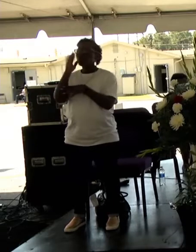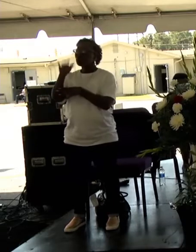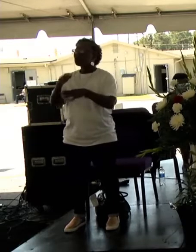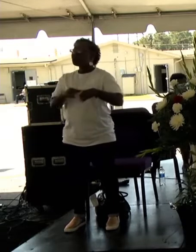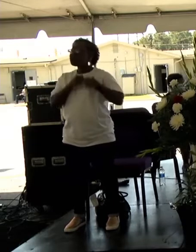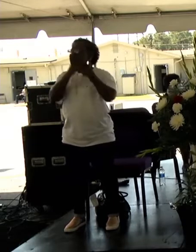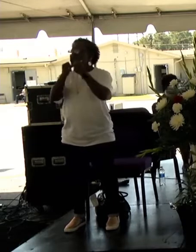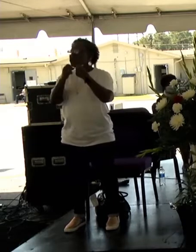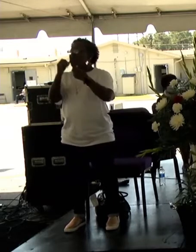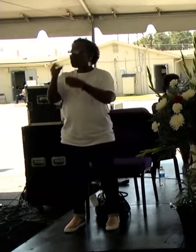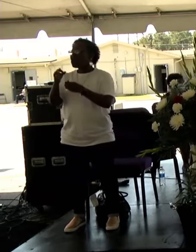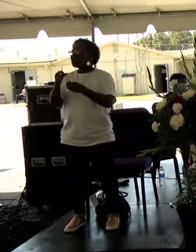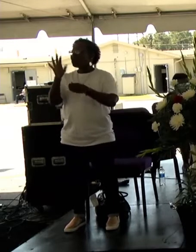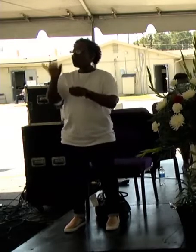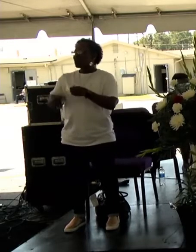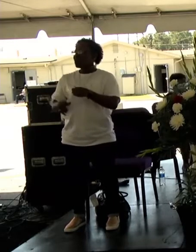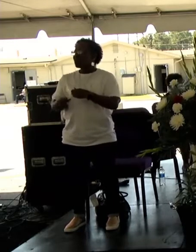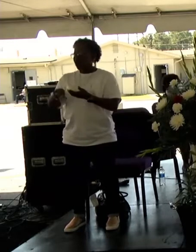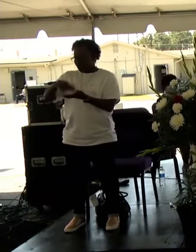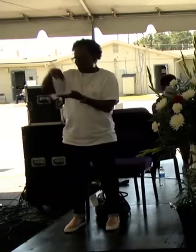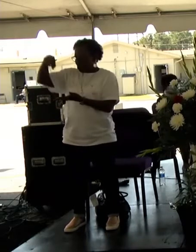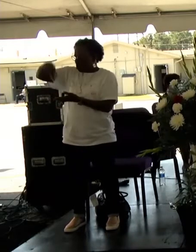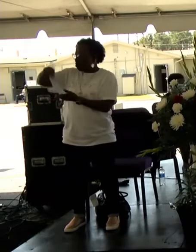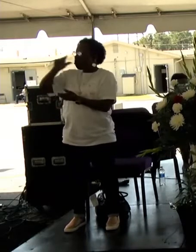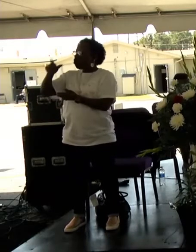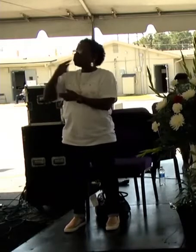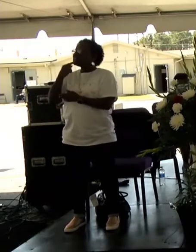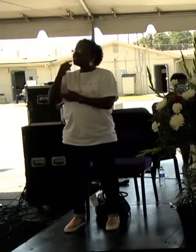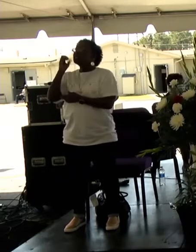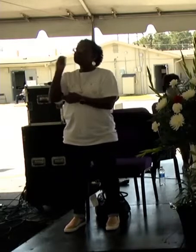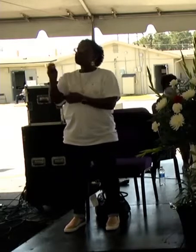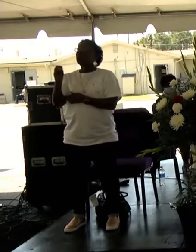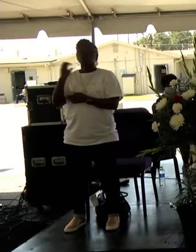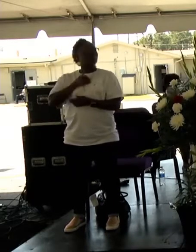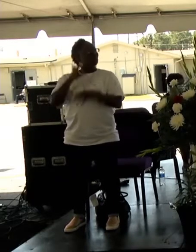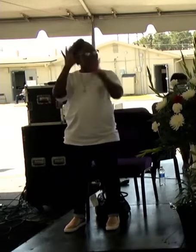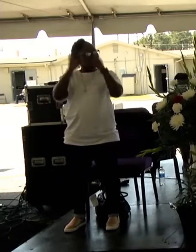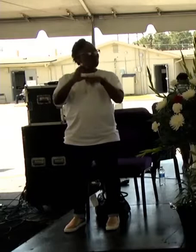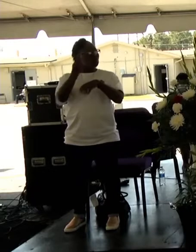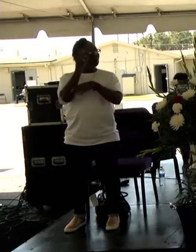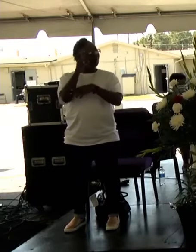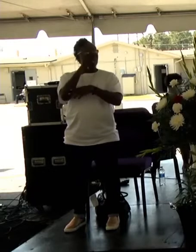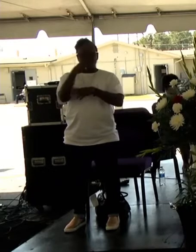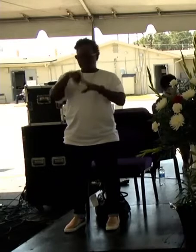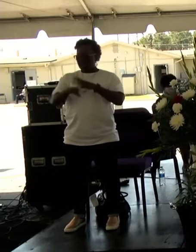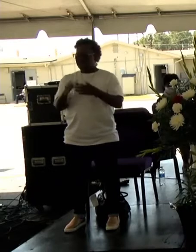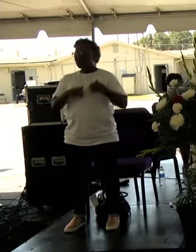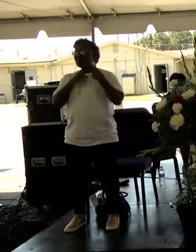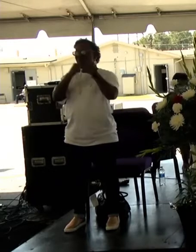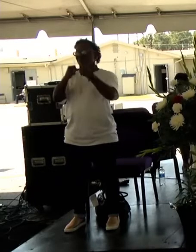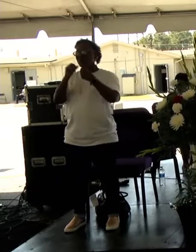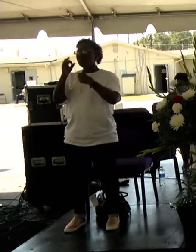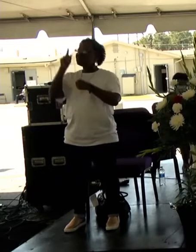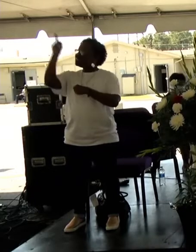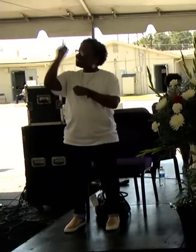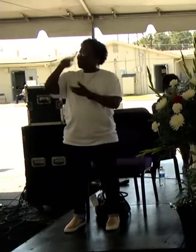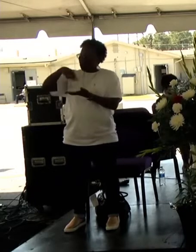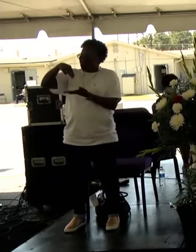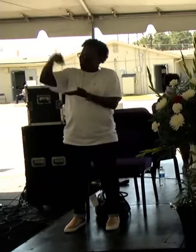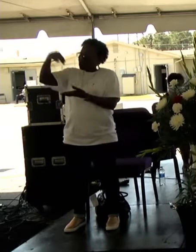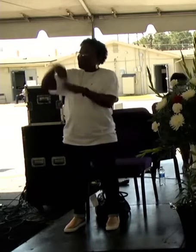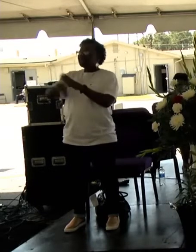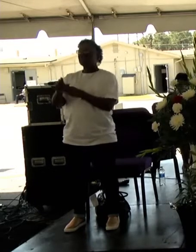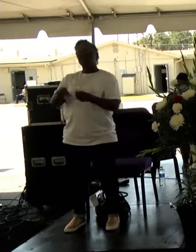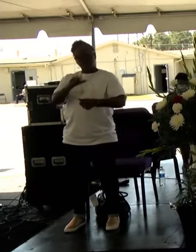resurrection? Paul said, oh, that I may know him in the power of his resurrection, in the fellowship of